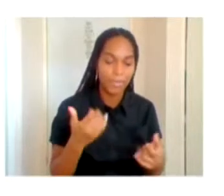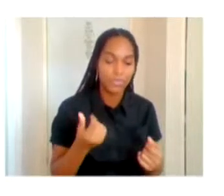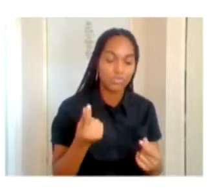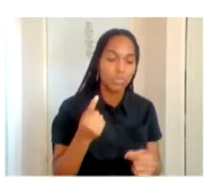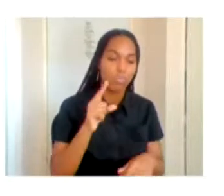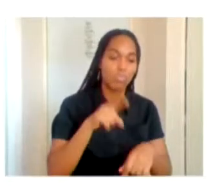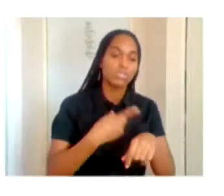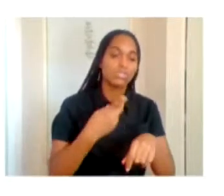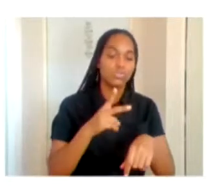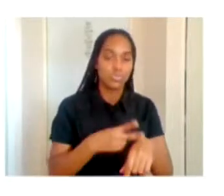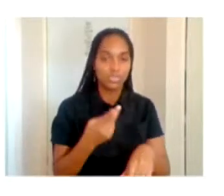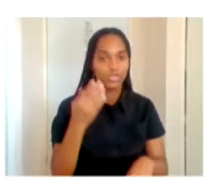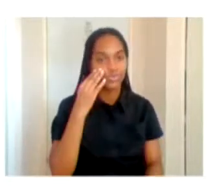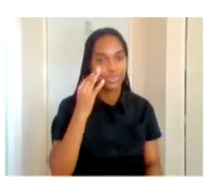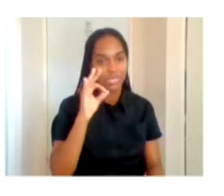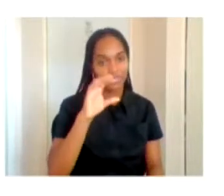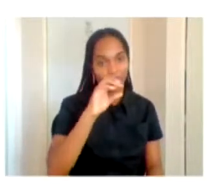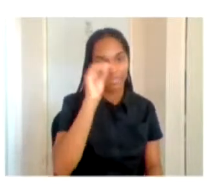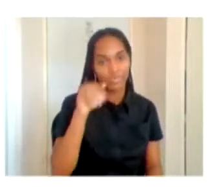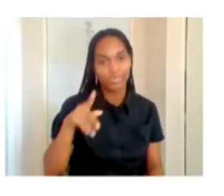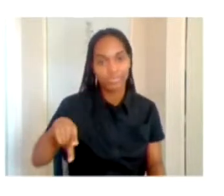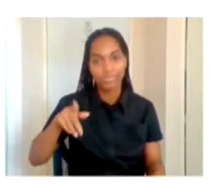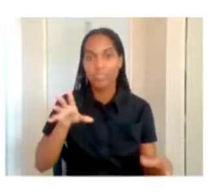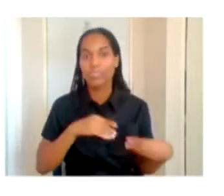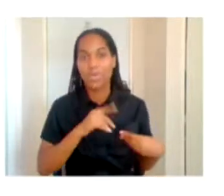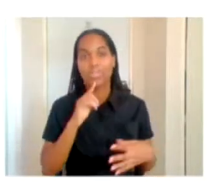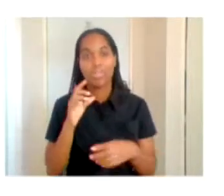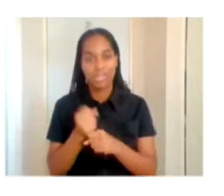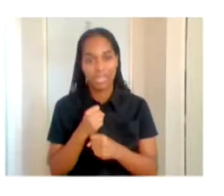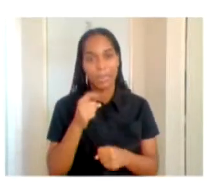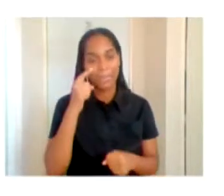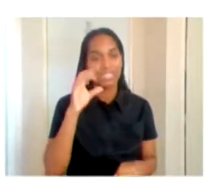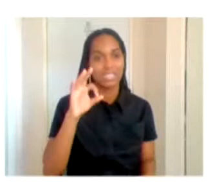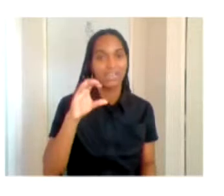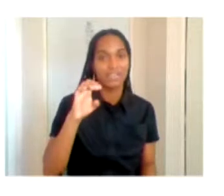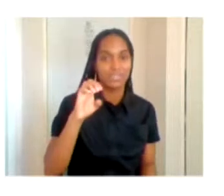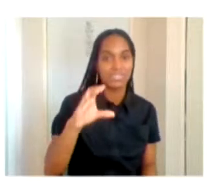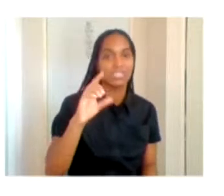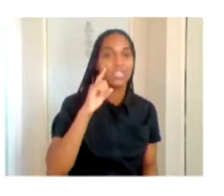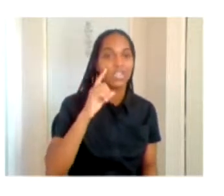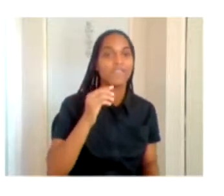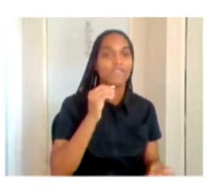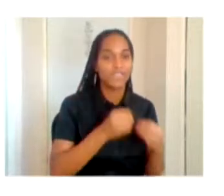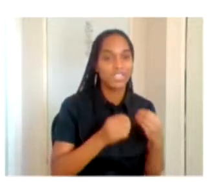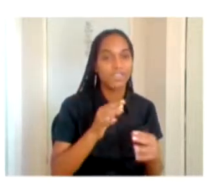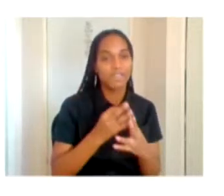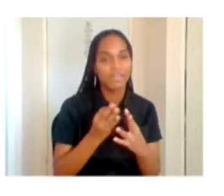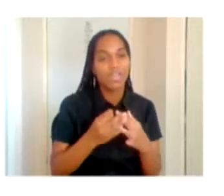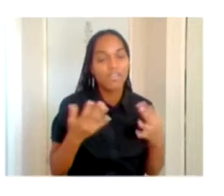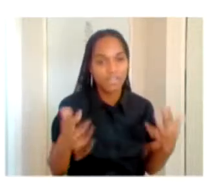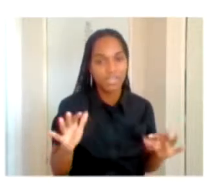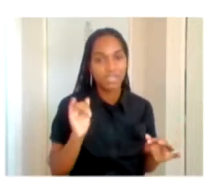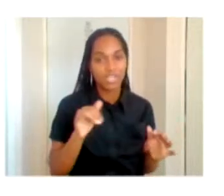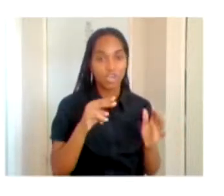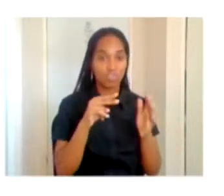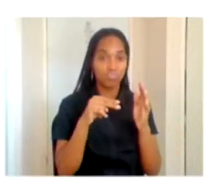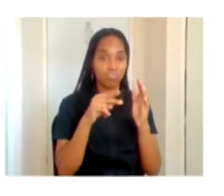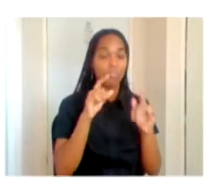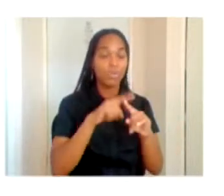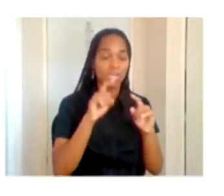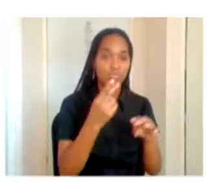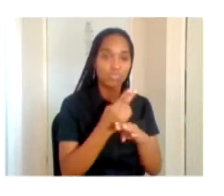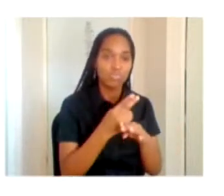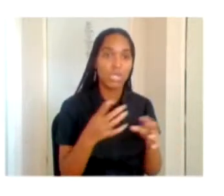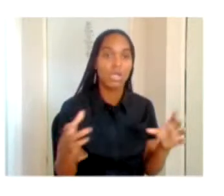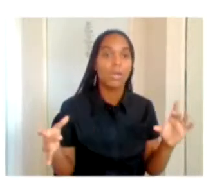know that 95% of the receivers have gotten it because the FEC repaired the files. But you can use that in combination with the PLP